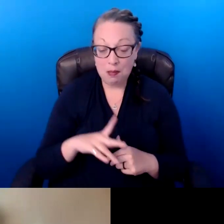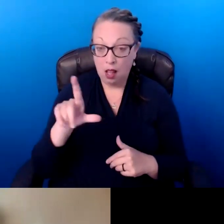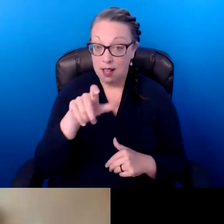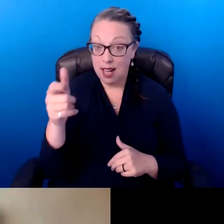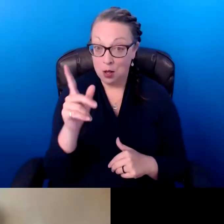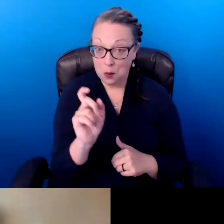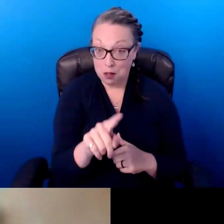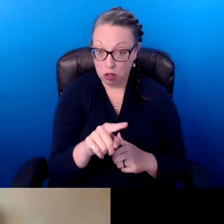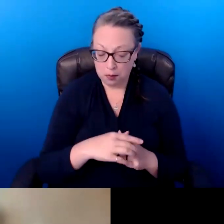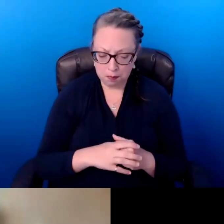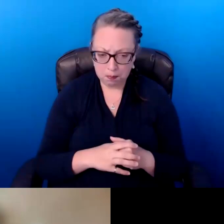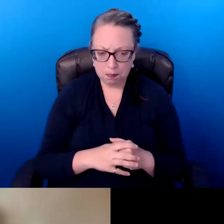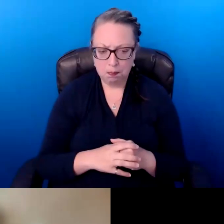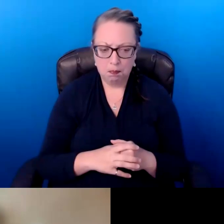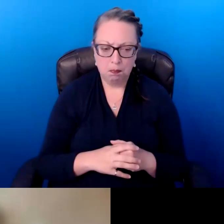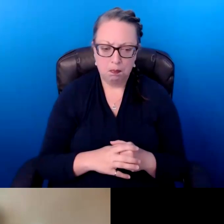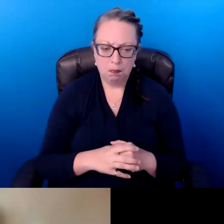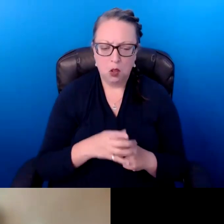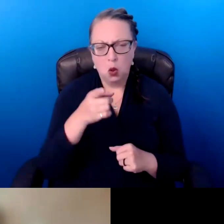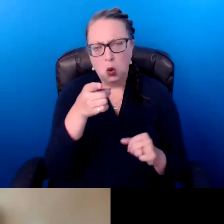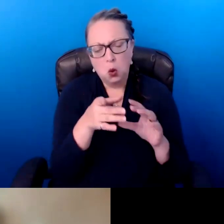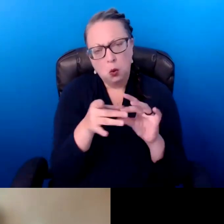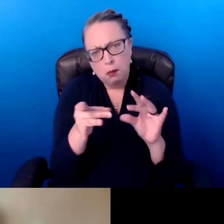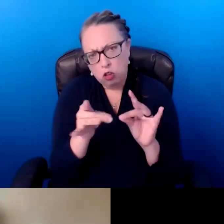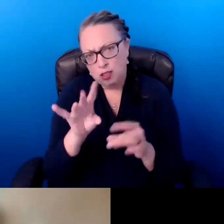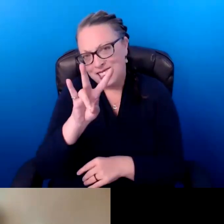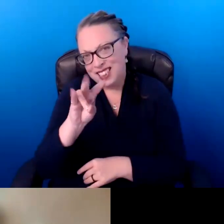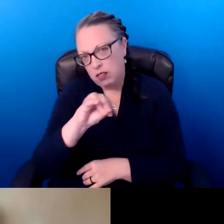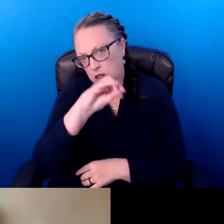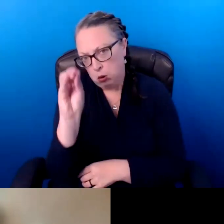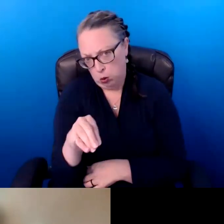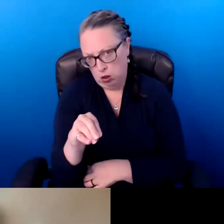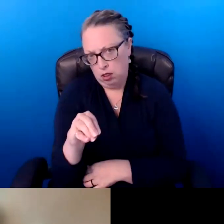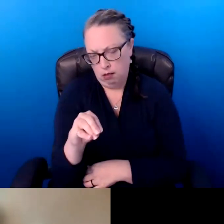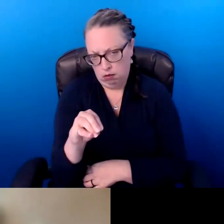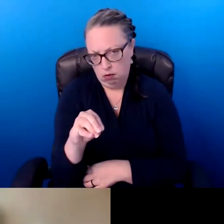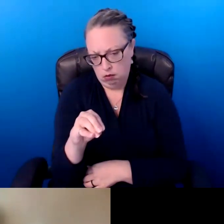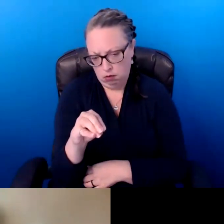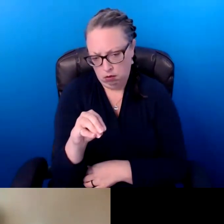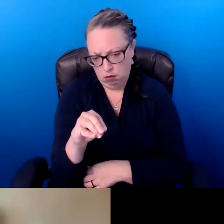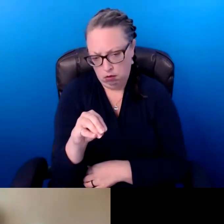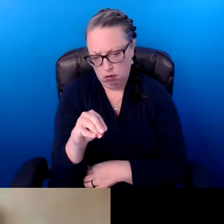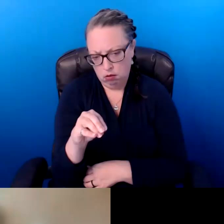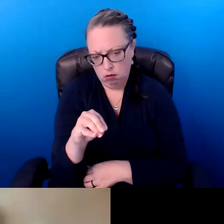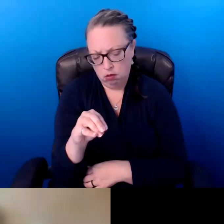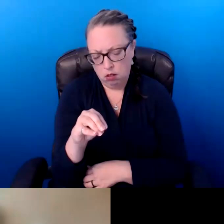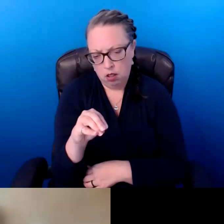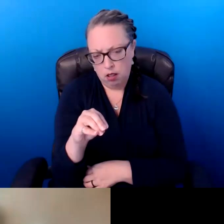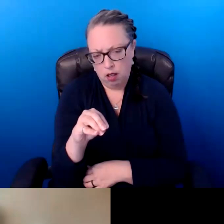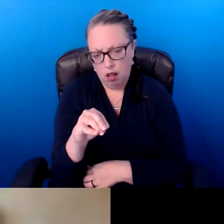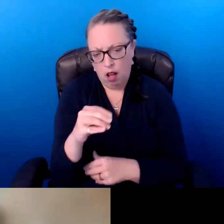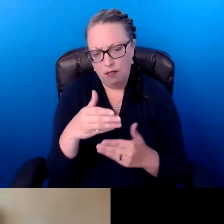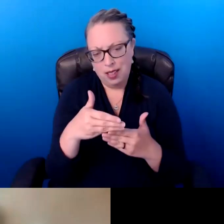question is you mentioned that 70%, a figure of 70% of